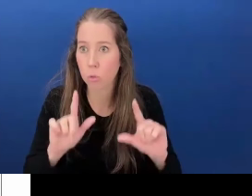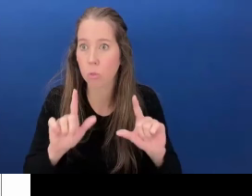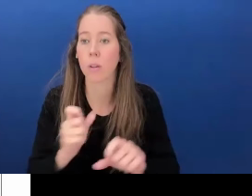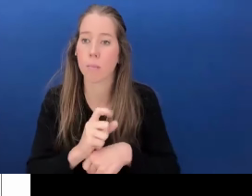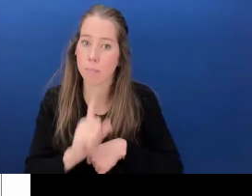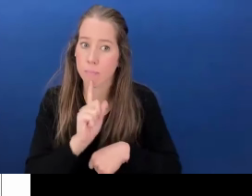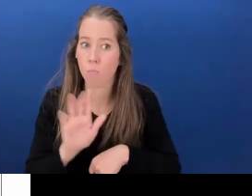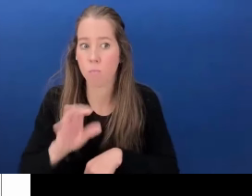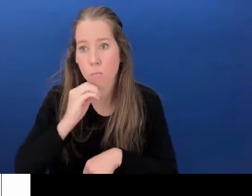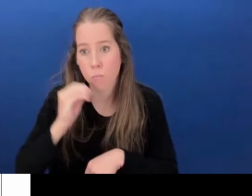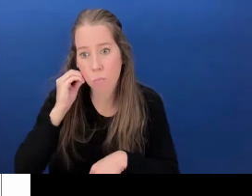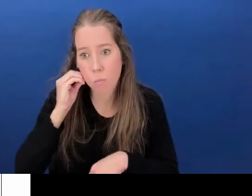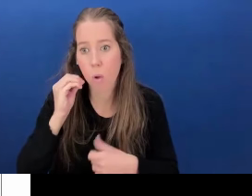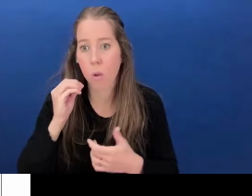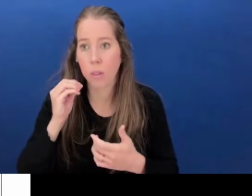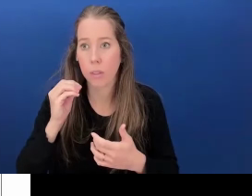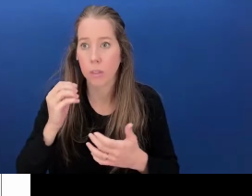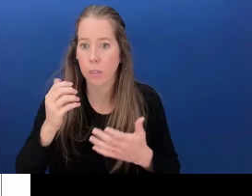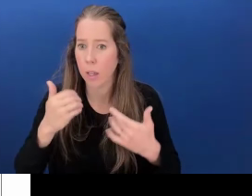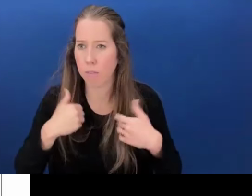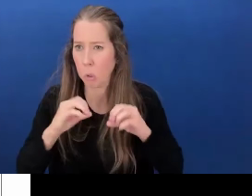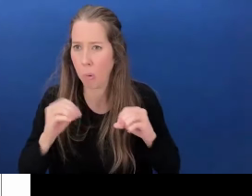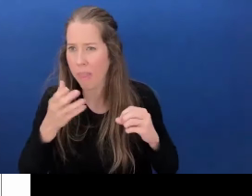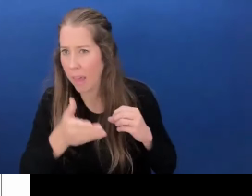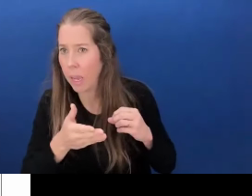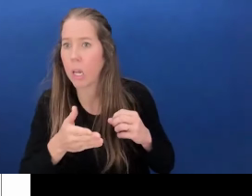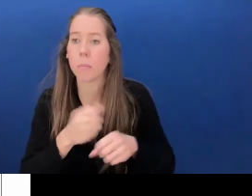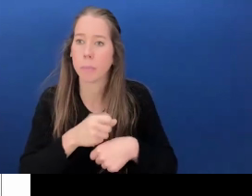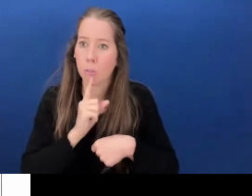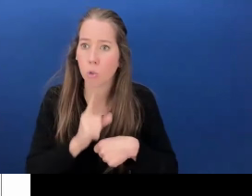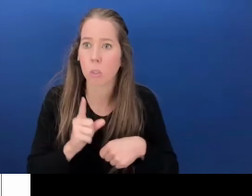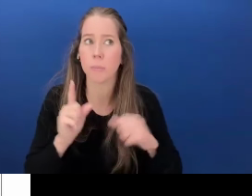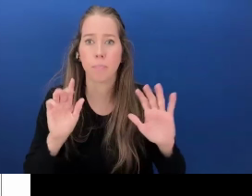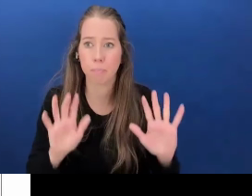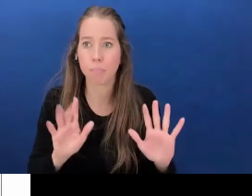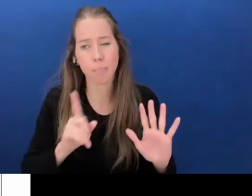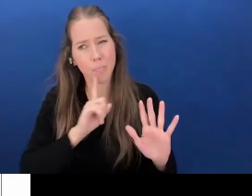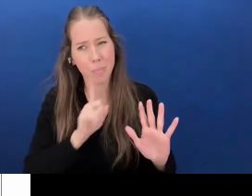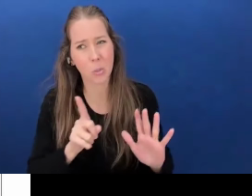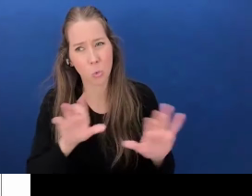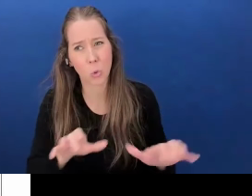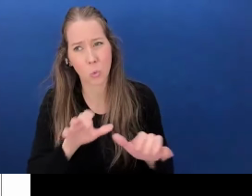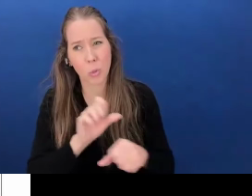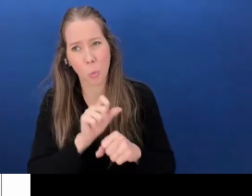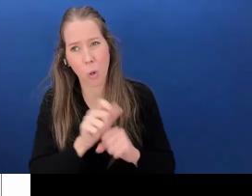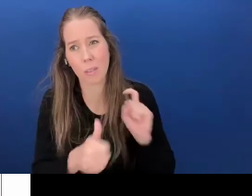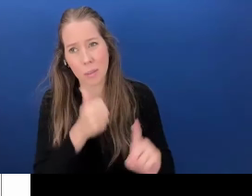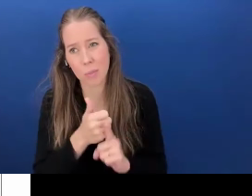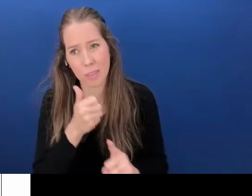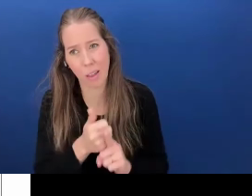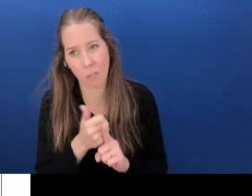home that is going to be around them. They have to make sure, you know, that they're truly doing the work on their own, that they're doing the